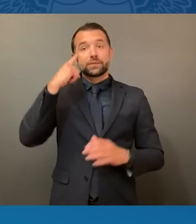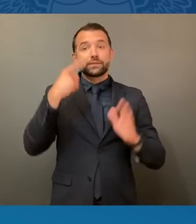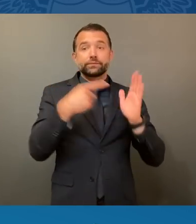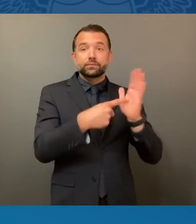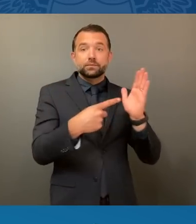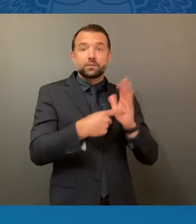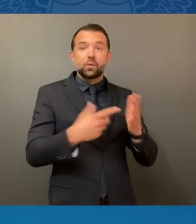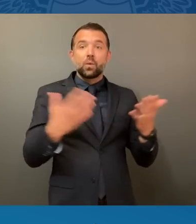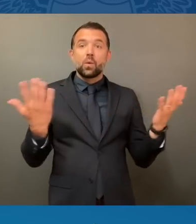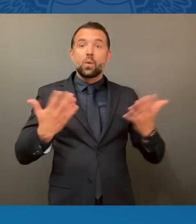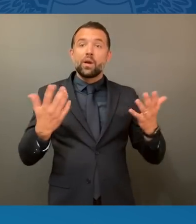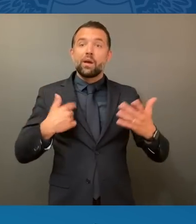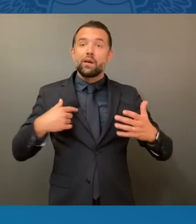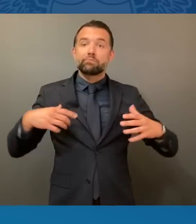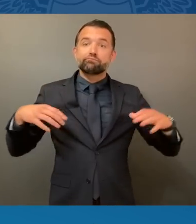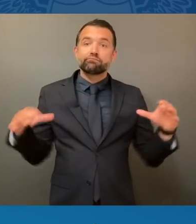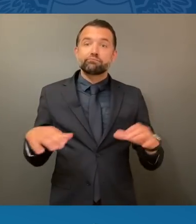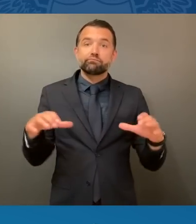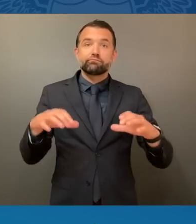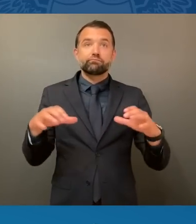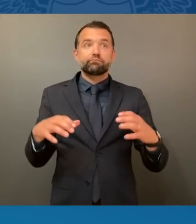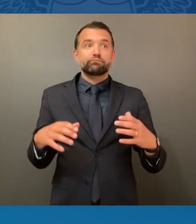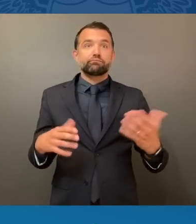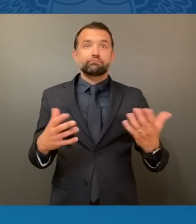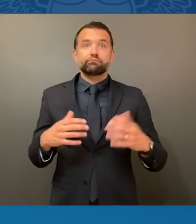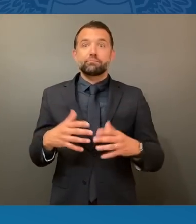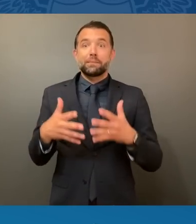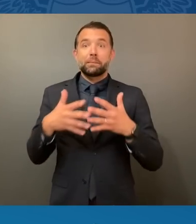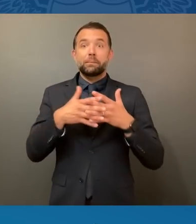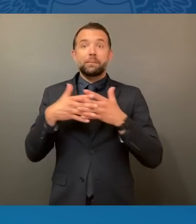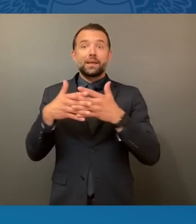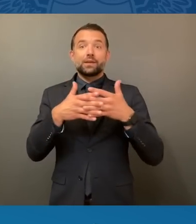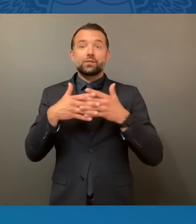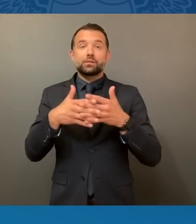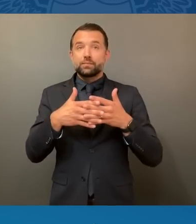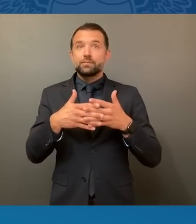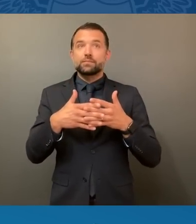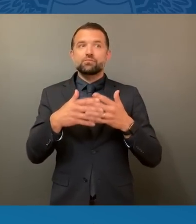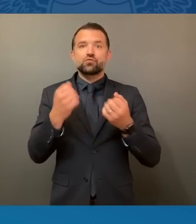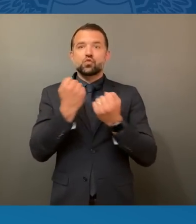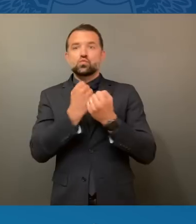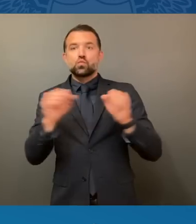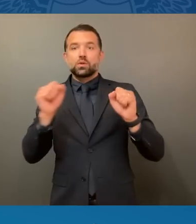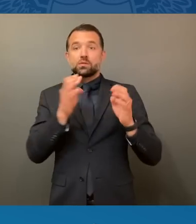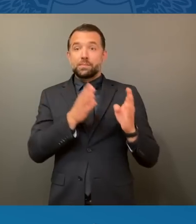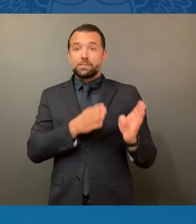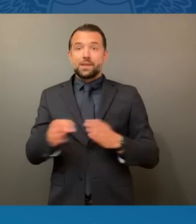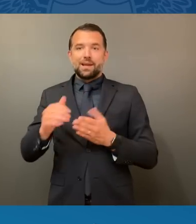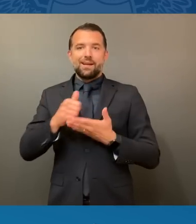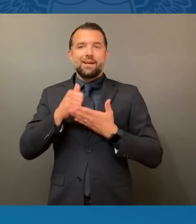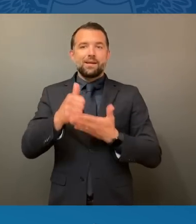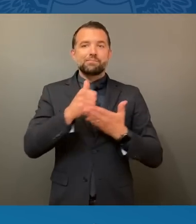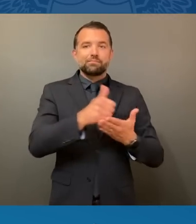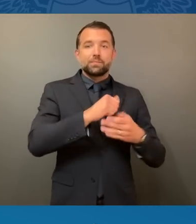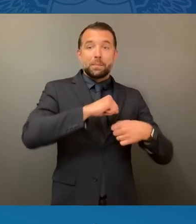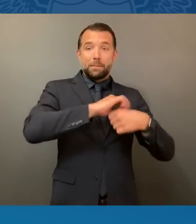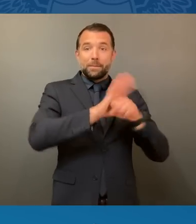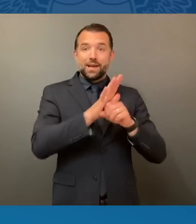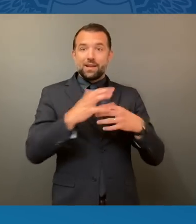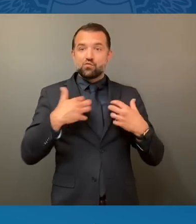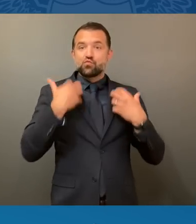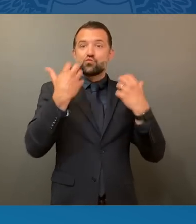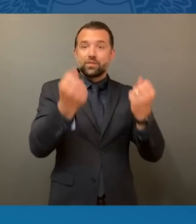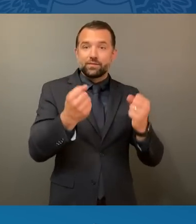for example, what we were able to do not only with the American Rescue Plan, which was to recover from the pandemic and help small